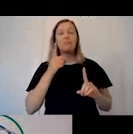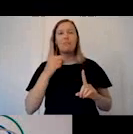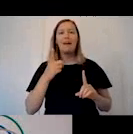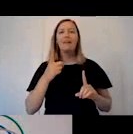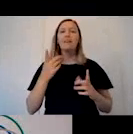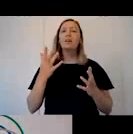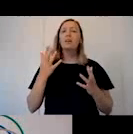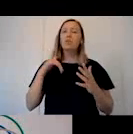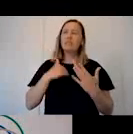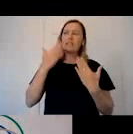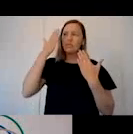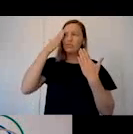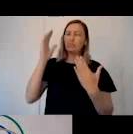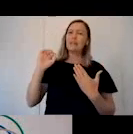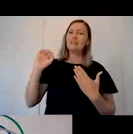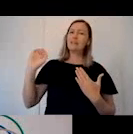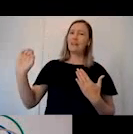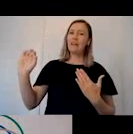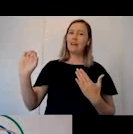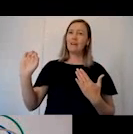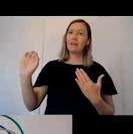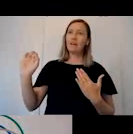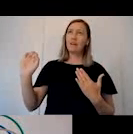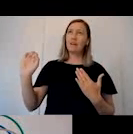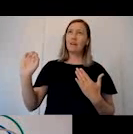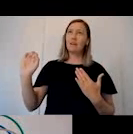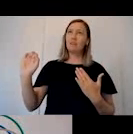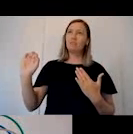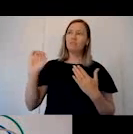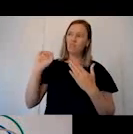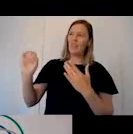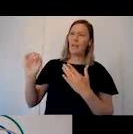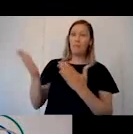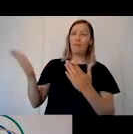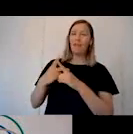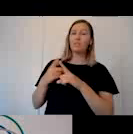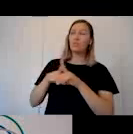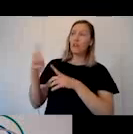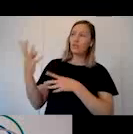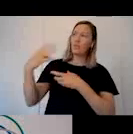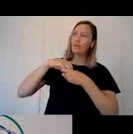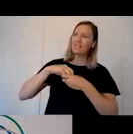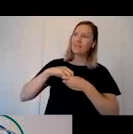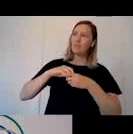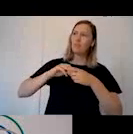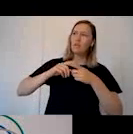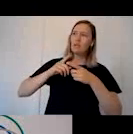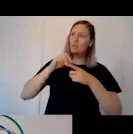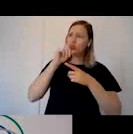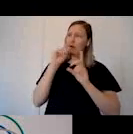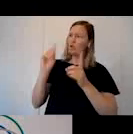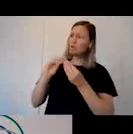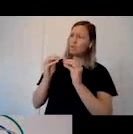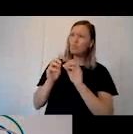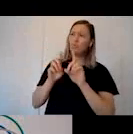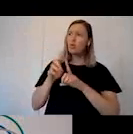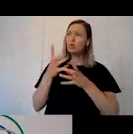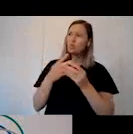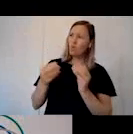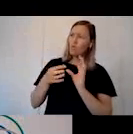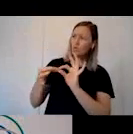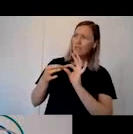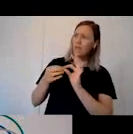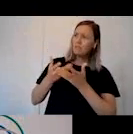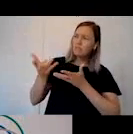really respect the enemies and try to embrace them and say, well, what is the problem? Can we work together? Can we solve this together?